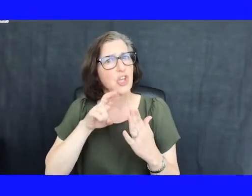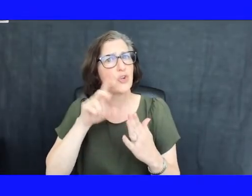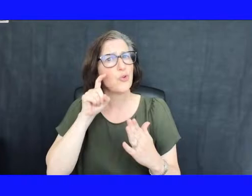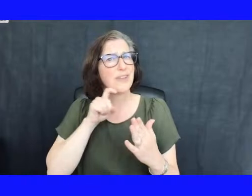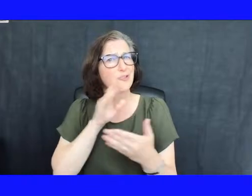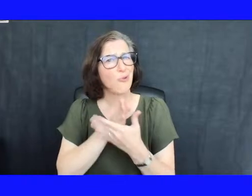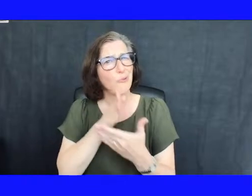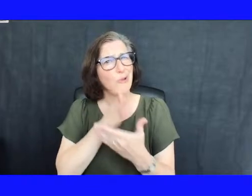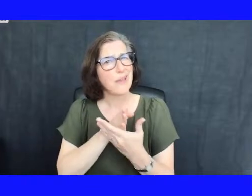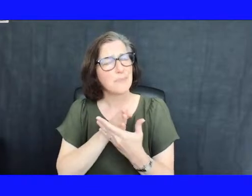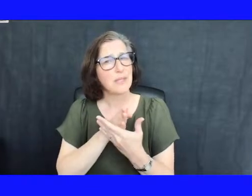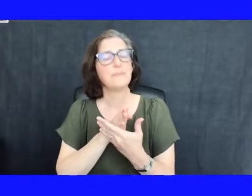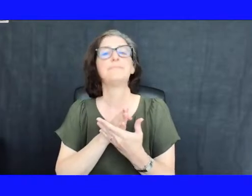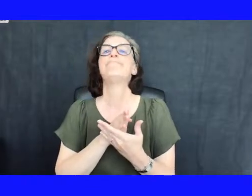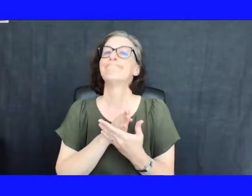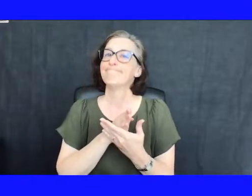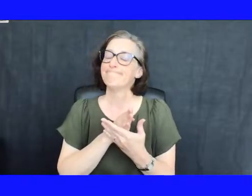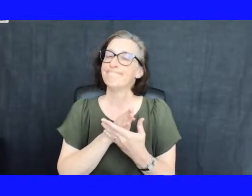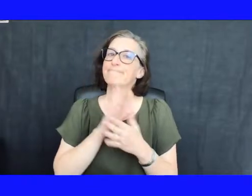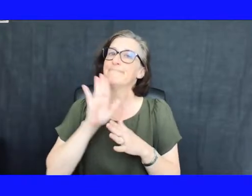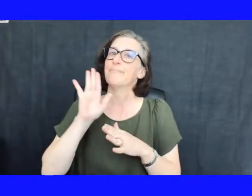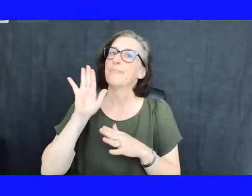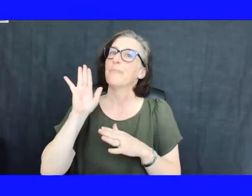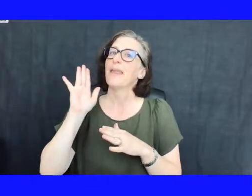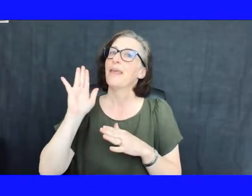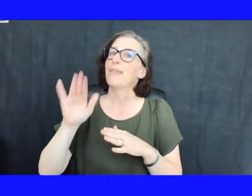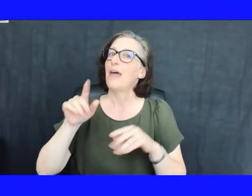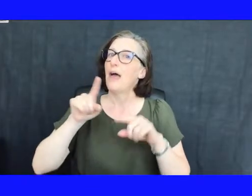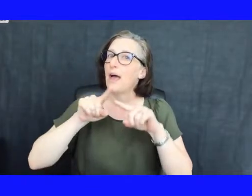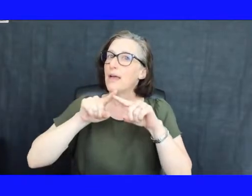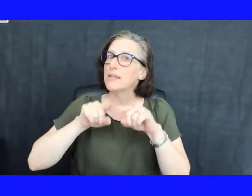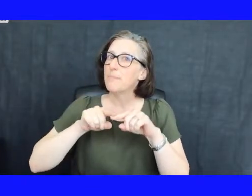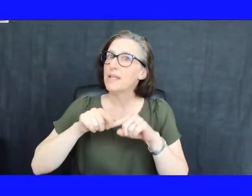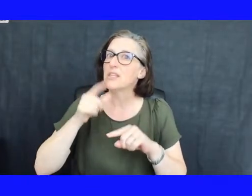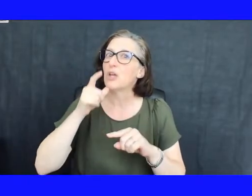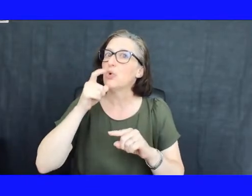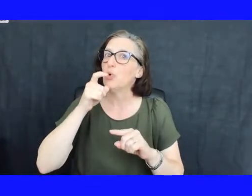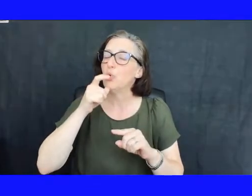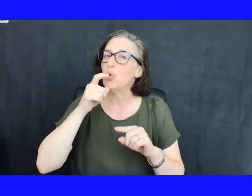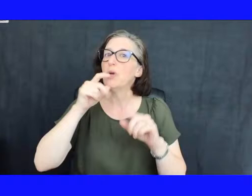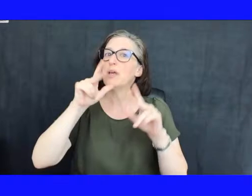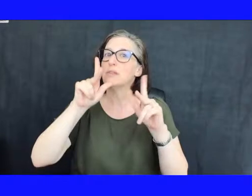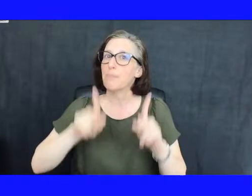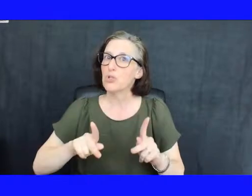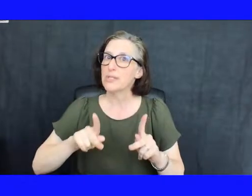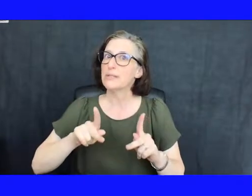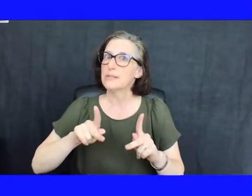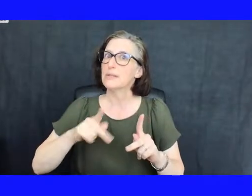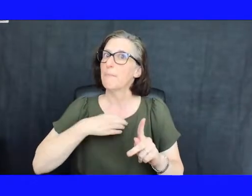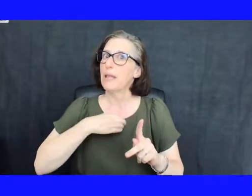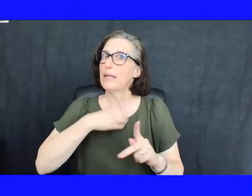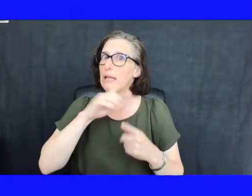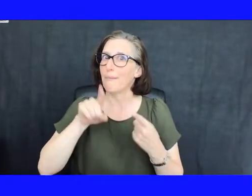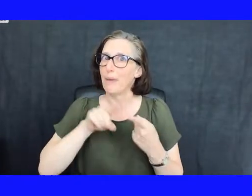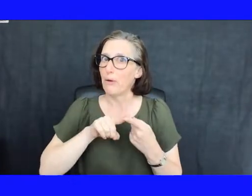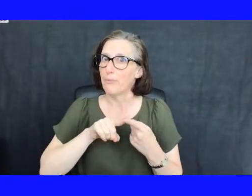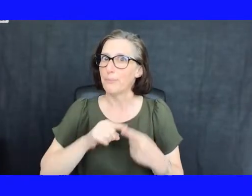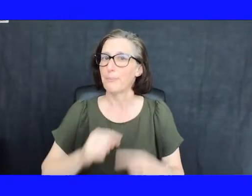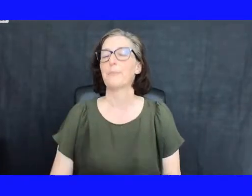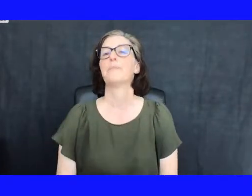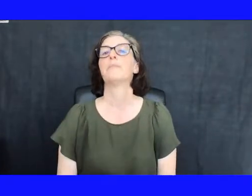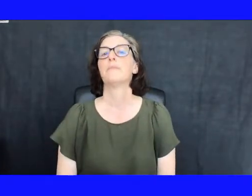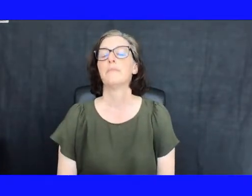board and provide you with that information, I'd be more than happy to do that. Thanks so much. That sounds great. I'll follow up by